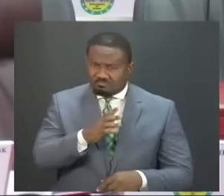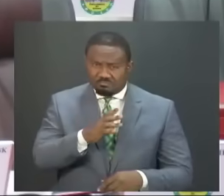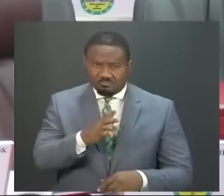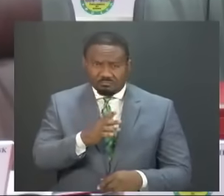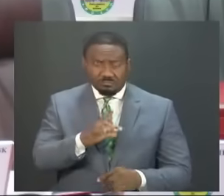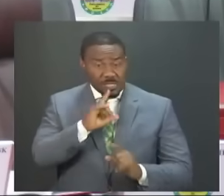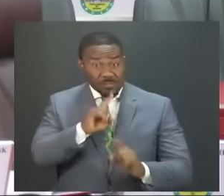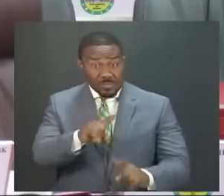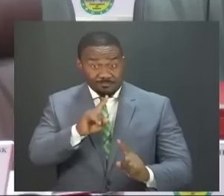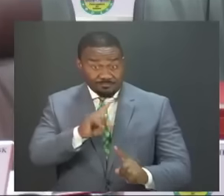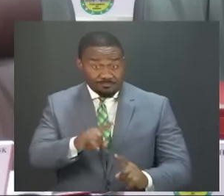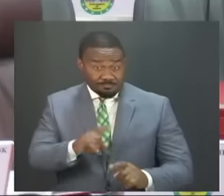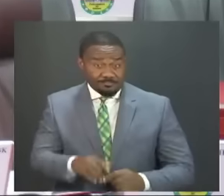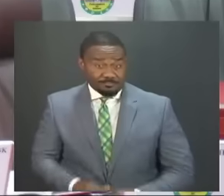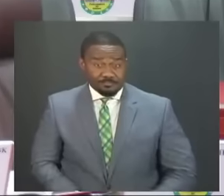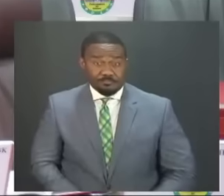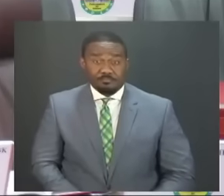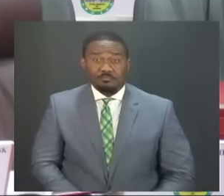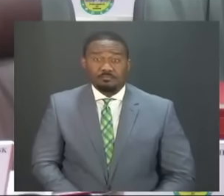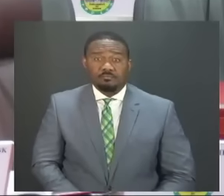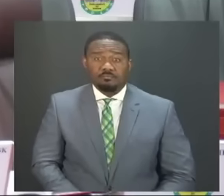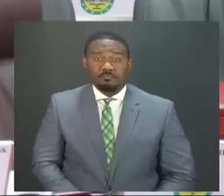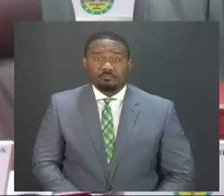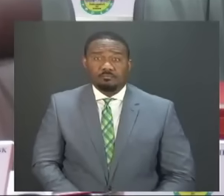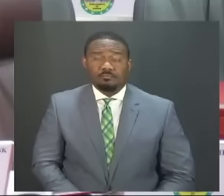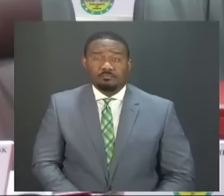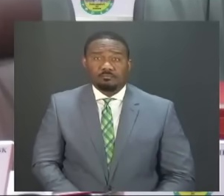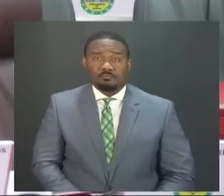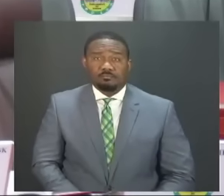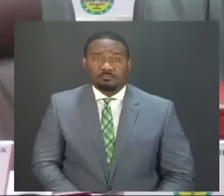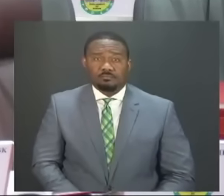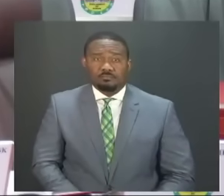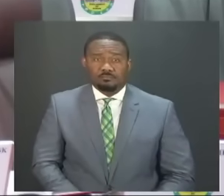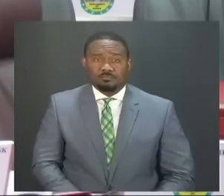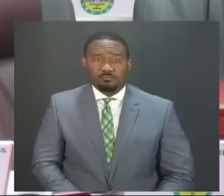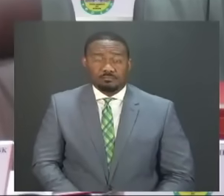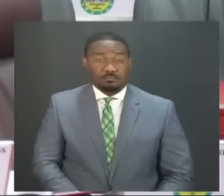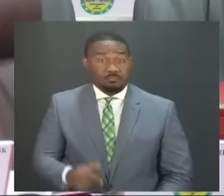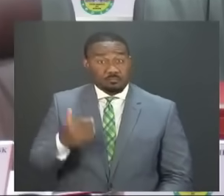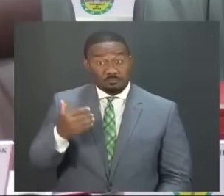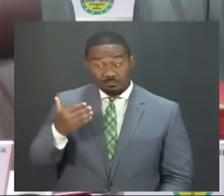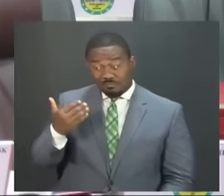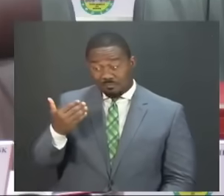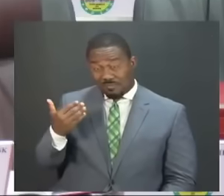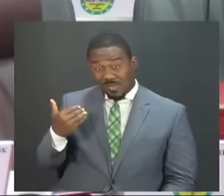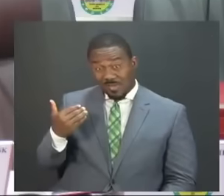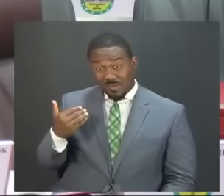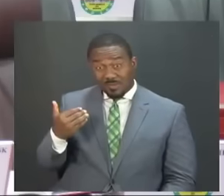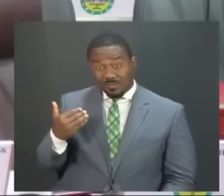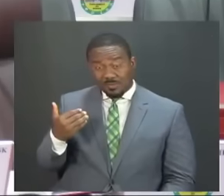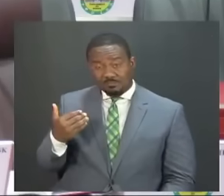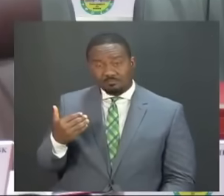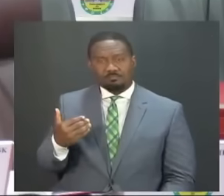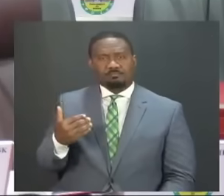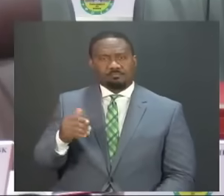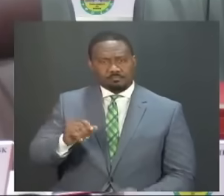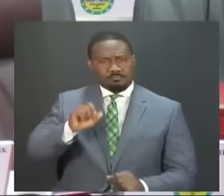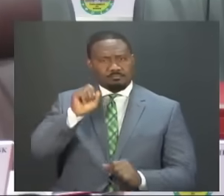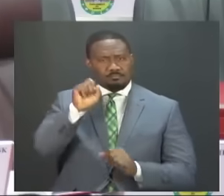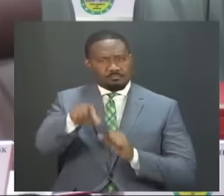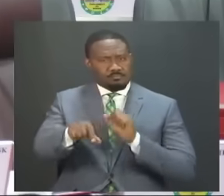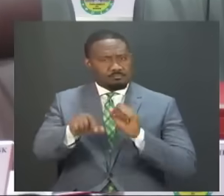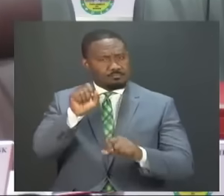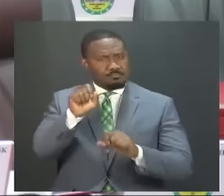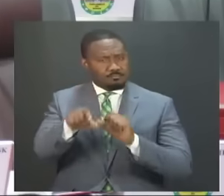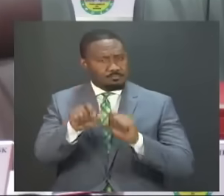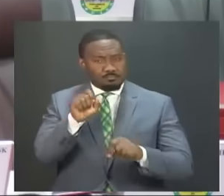Speaker, let me say for the records, my earlier submission was not, emphasis mine, was